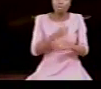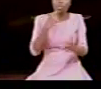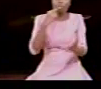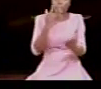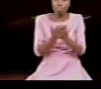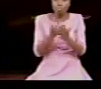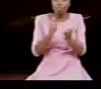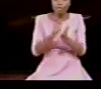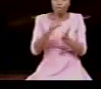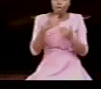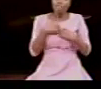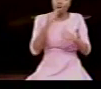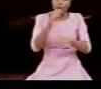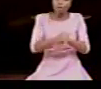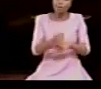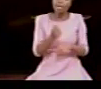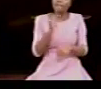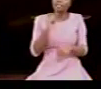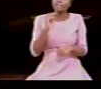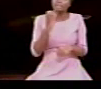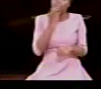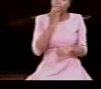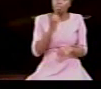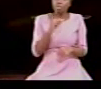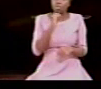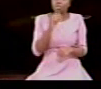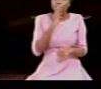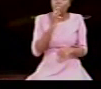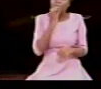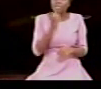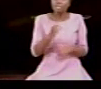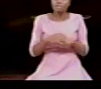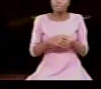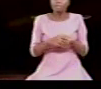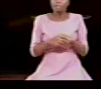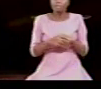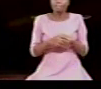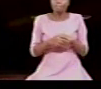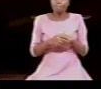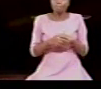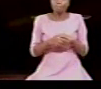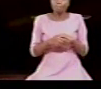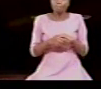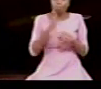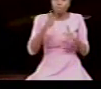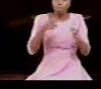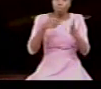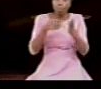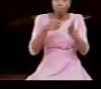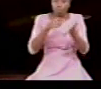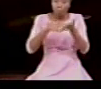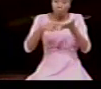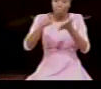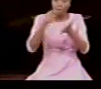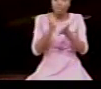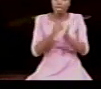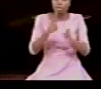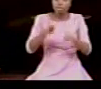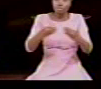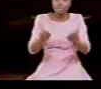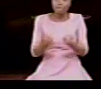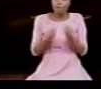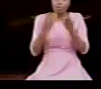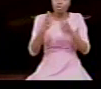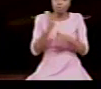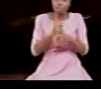Don't be greed. Don't be a miser. You fizzle out. Do pay tithes. Do give offering. Do you care about what you